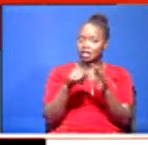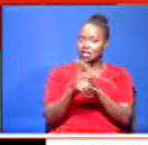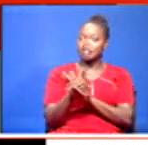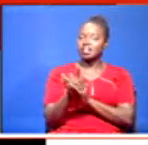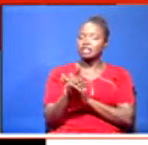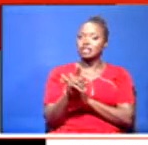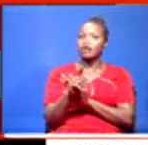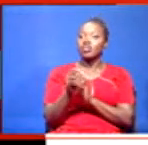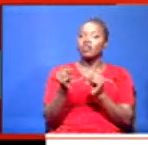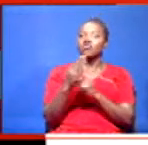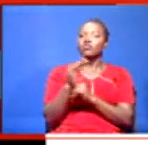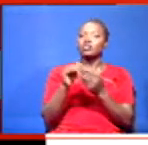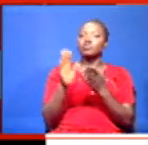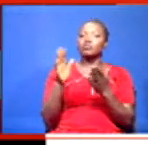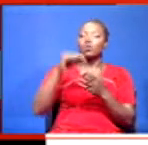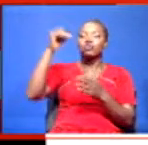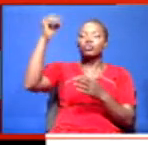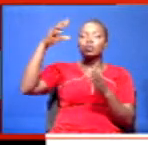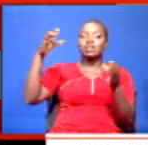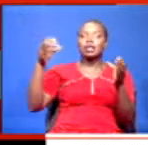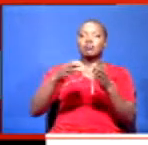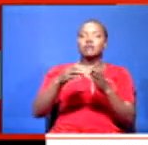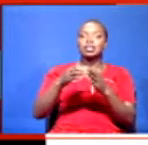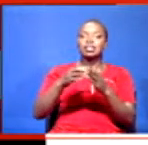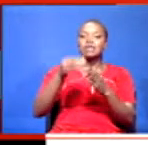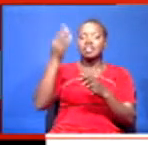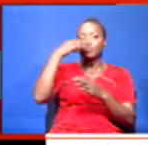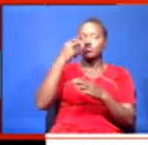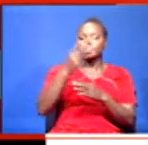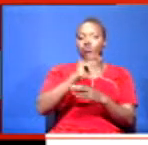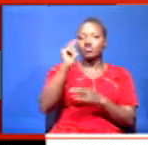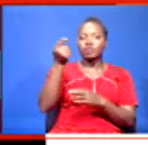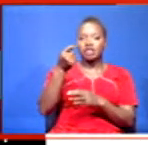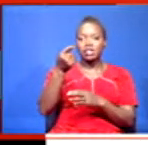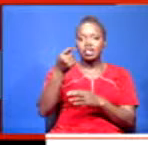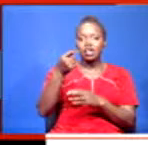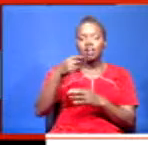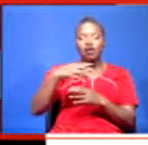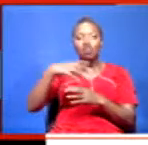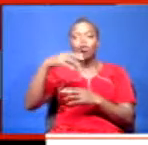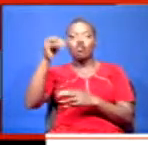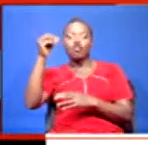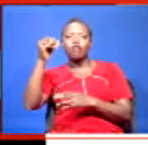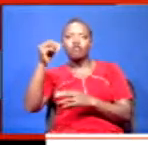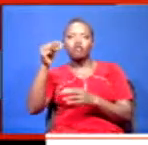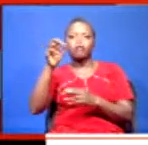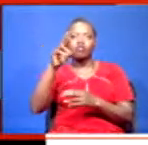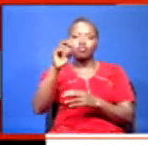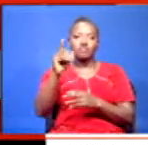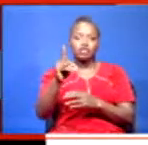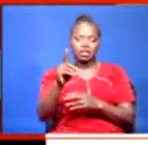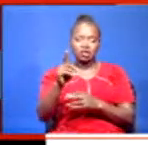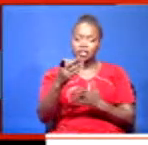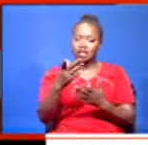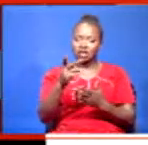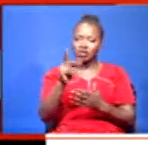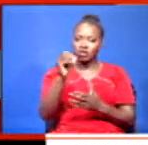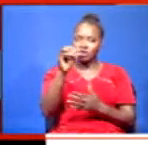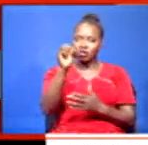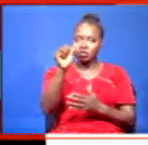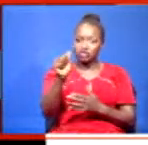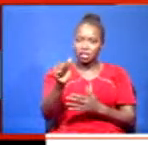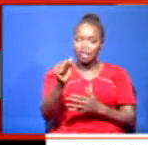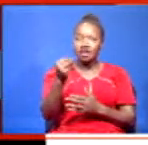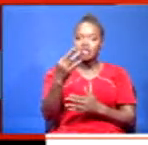14 more solar companies under the second phase of the Kenya Off-Grid Solar Access Project, COSAP. The 390 million